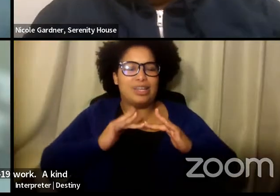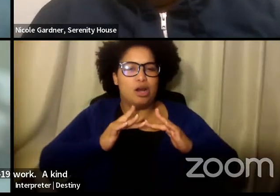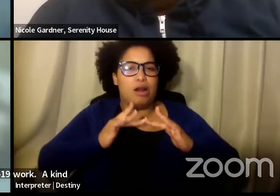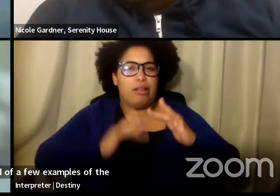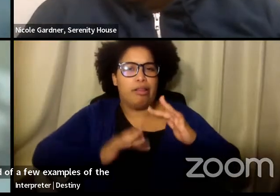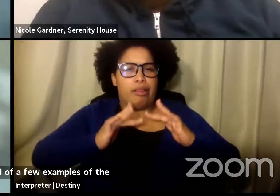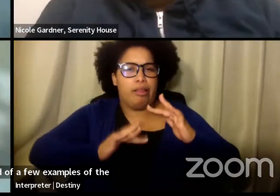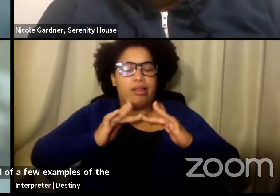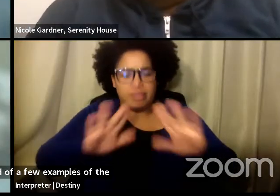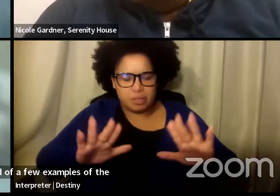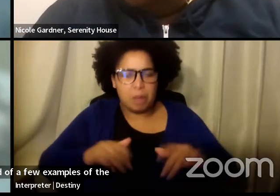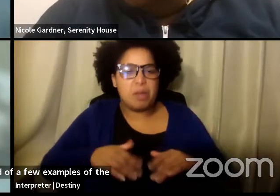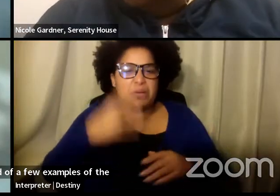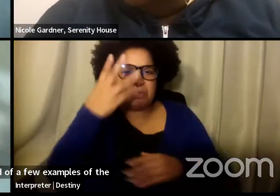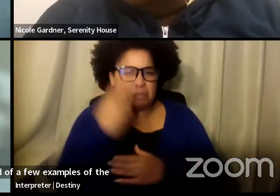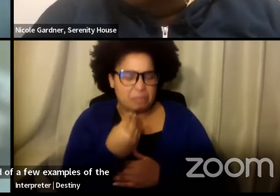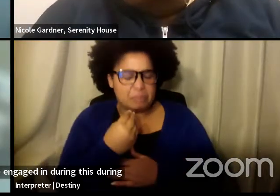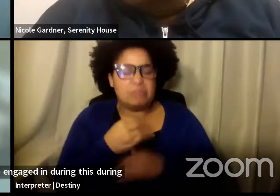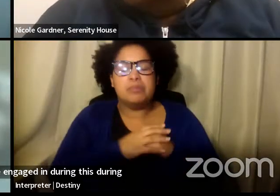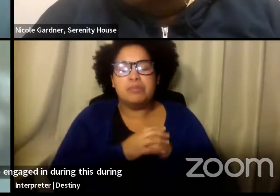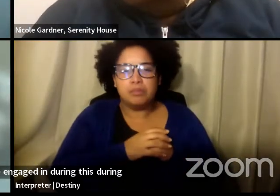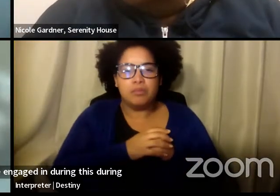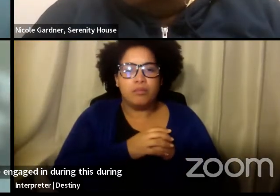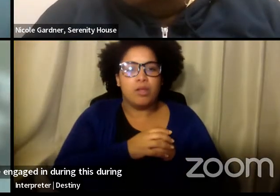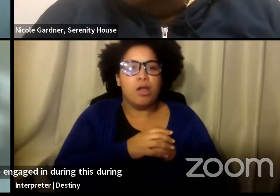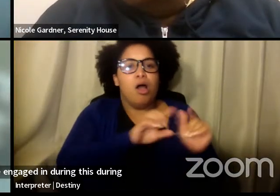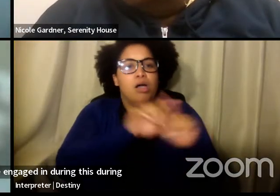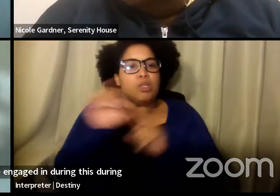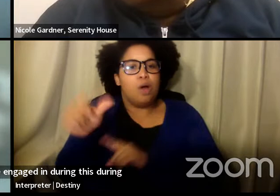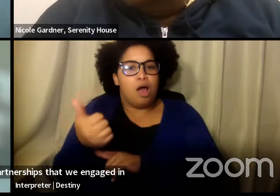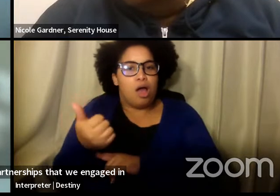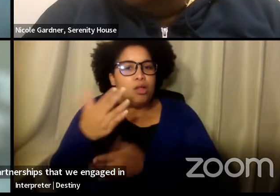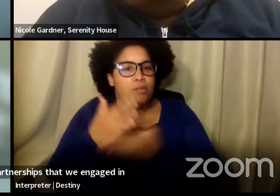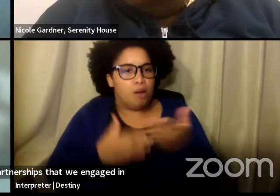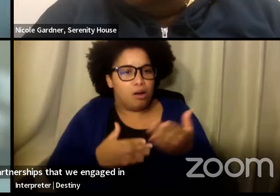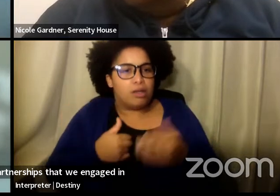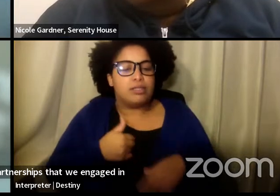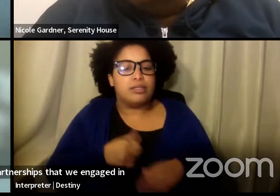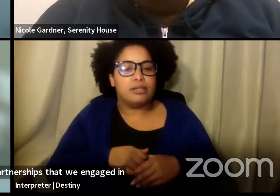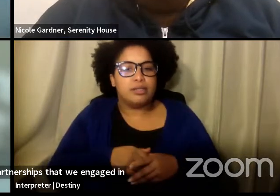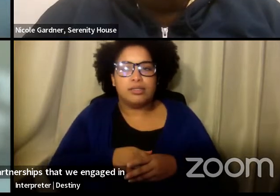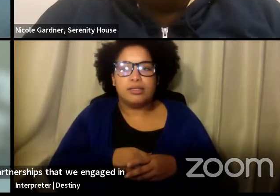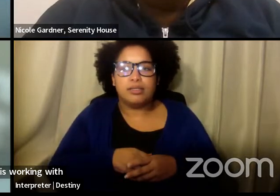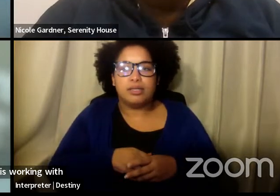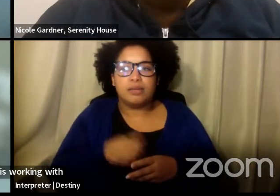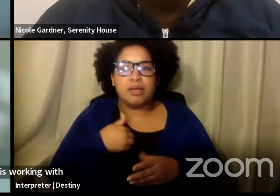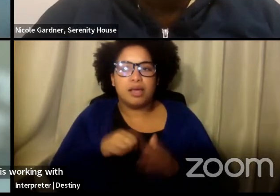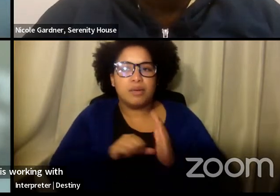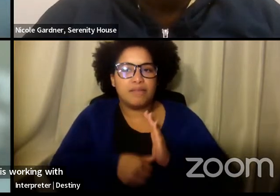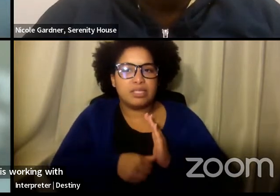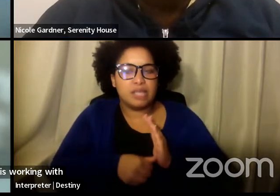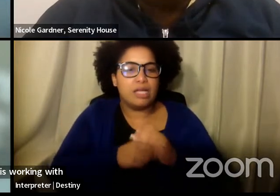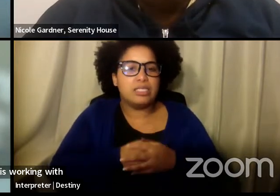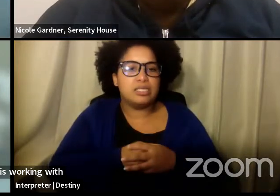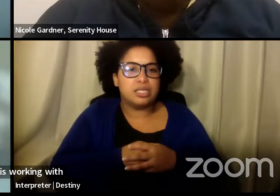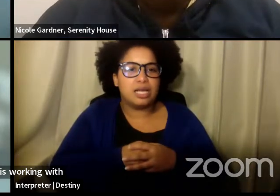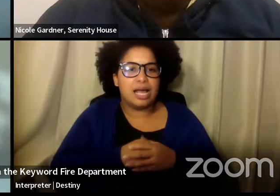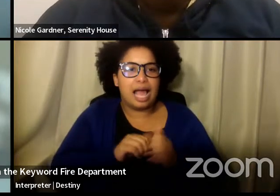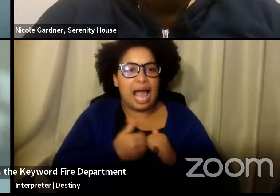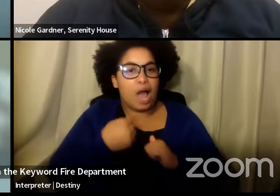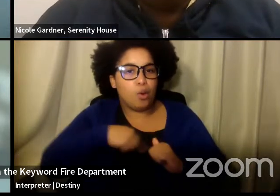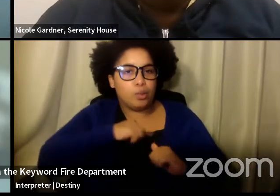And then the other aspect I would highlight is about how we show